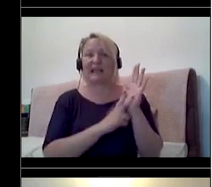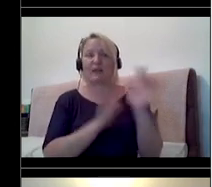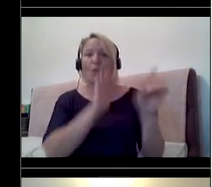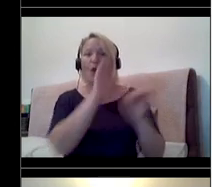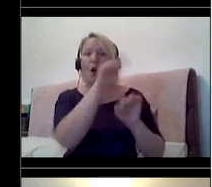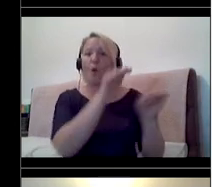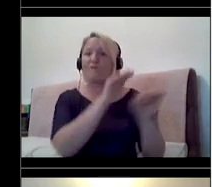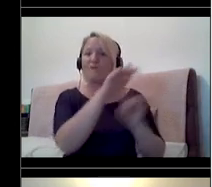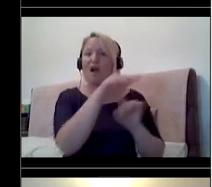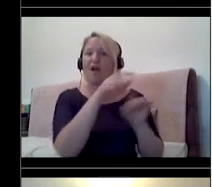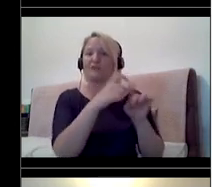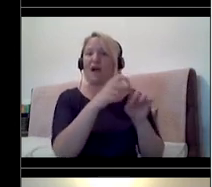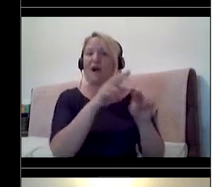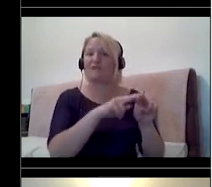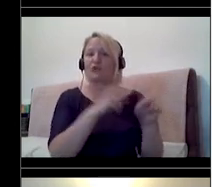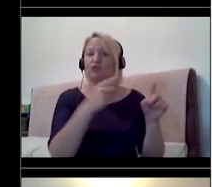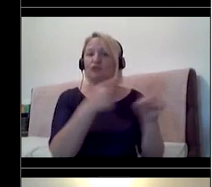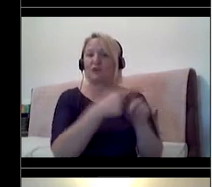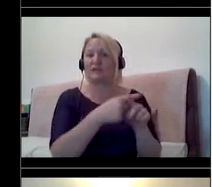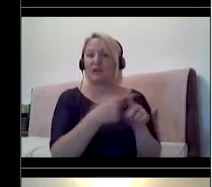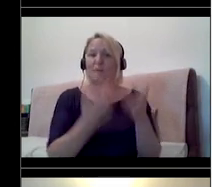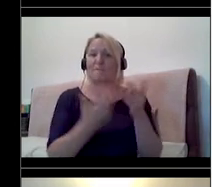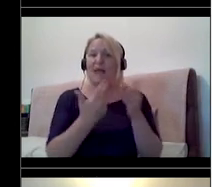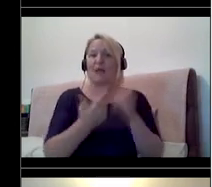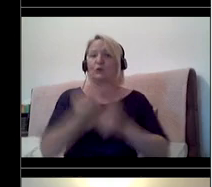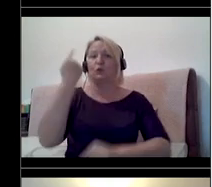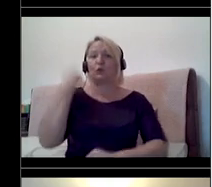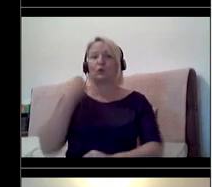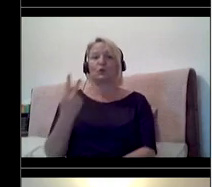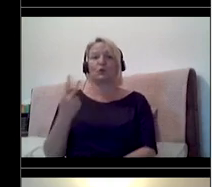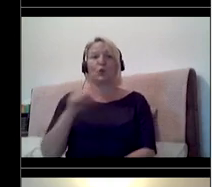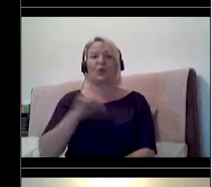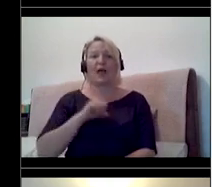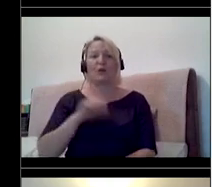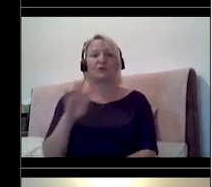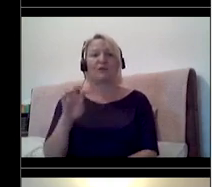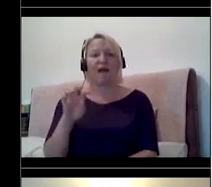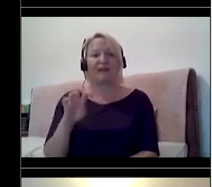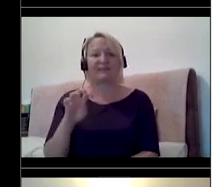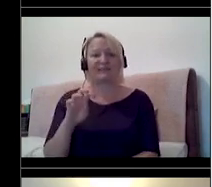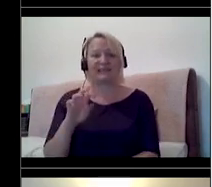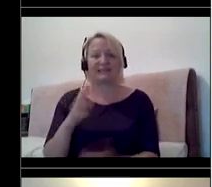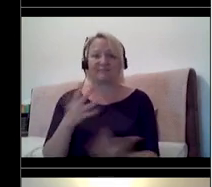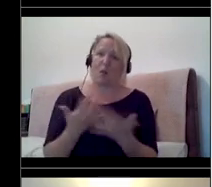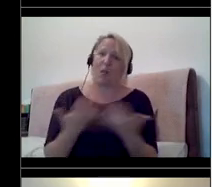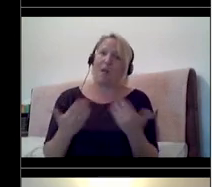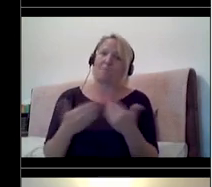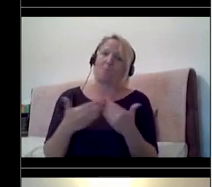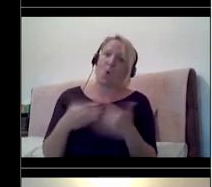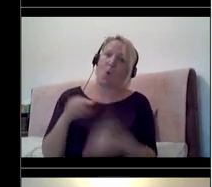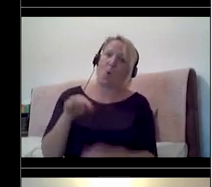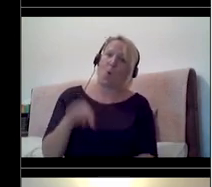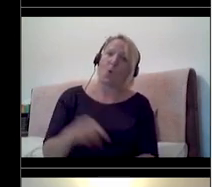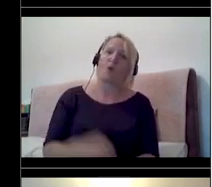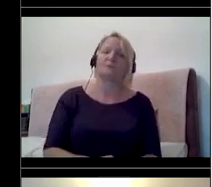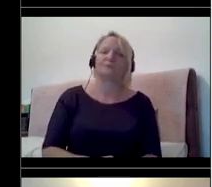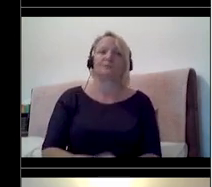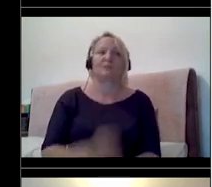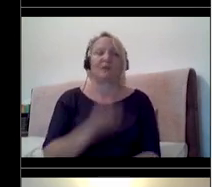in 2019. Even during the pandemic, Dartford regularly exceeded its